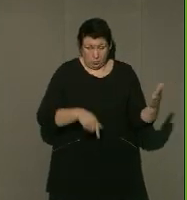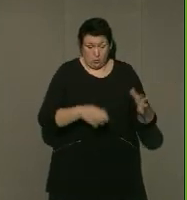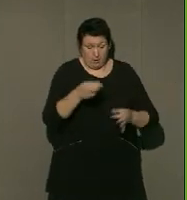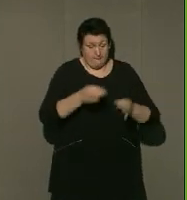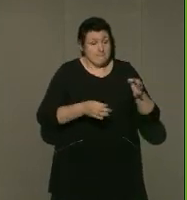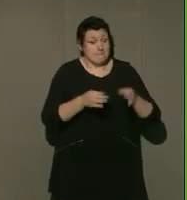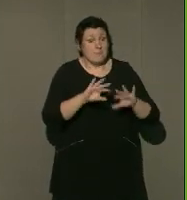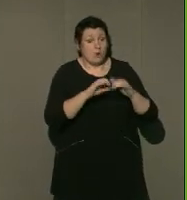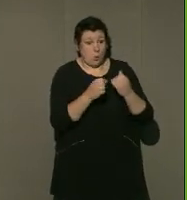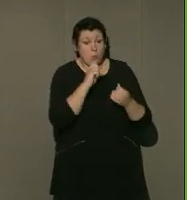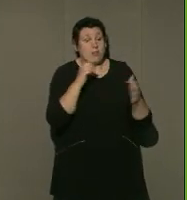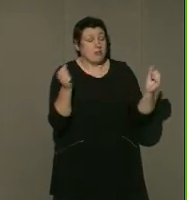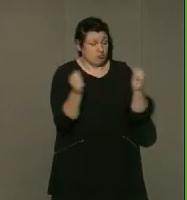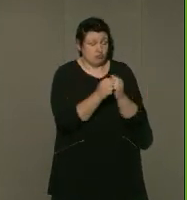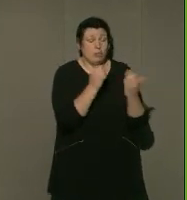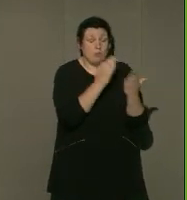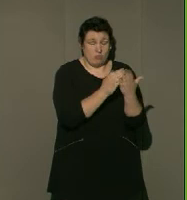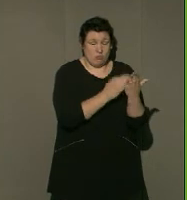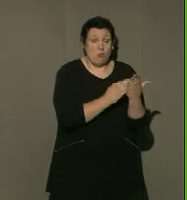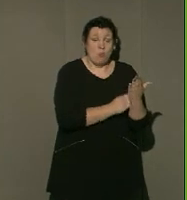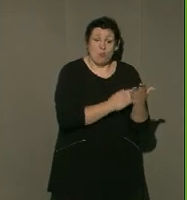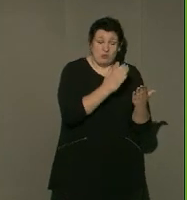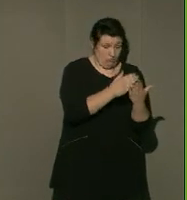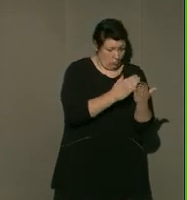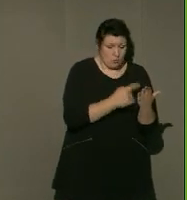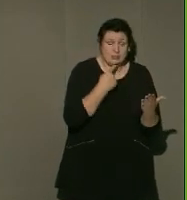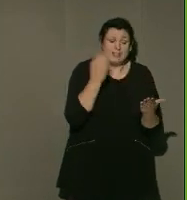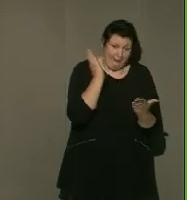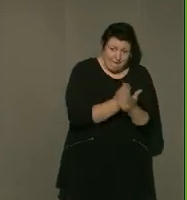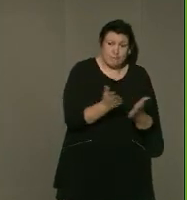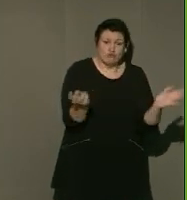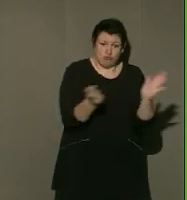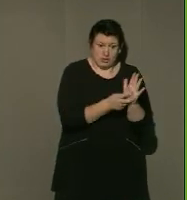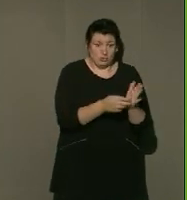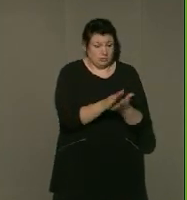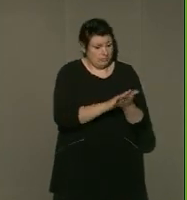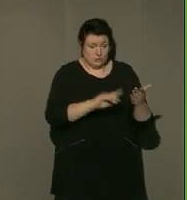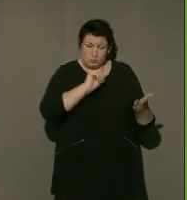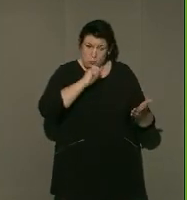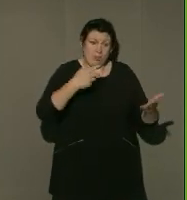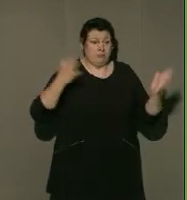comply with the law, and the law requires us to register, so we will.